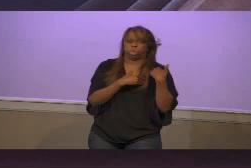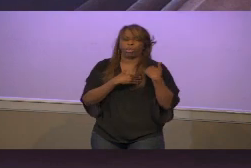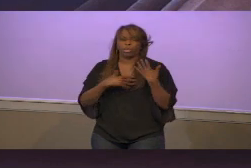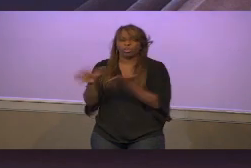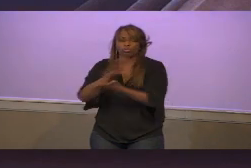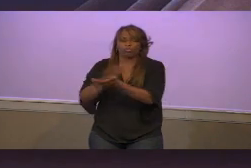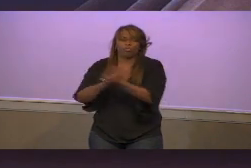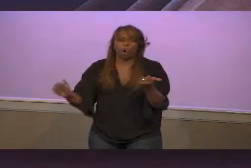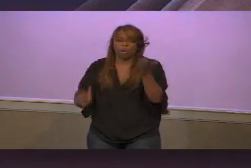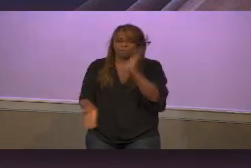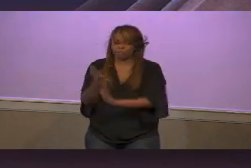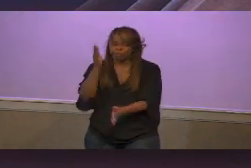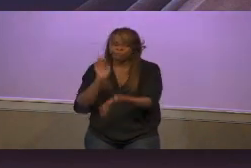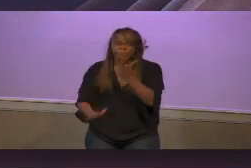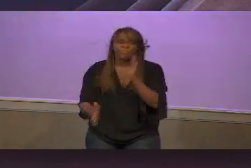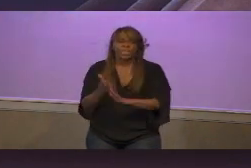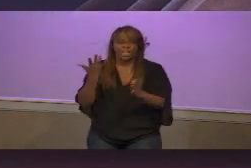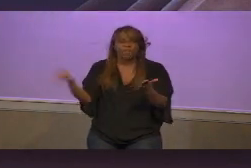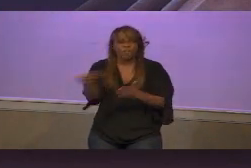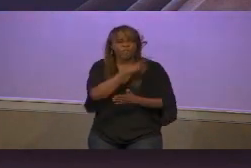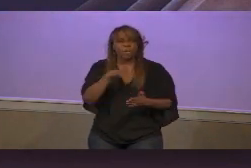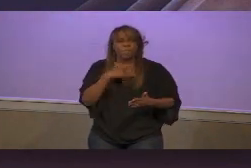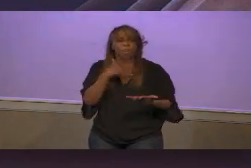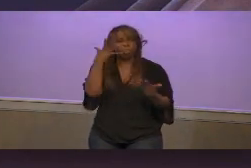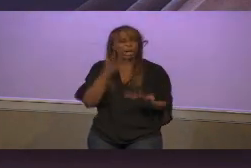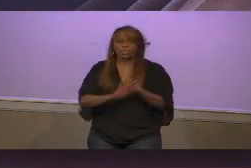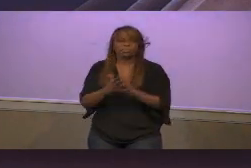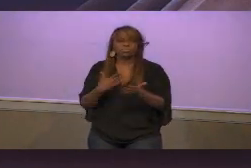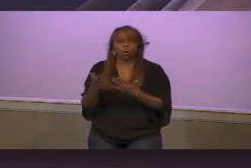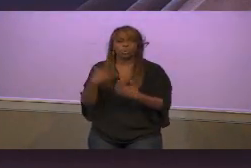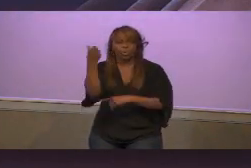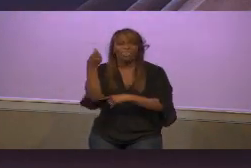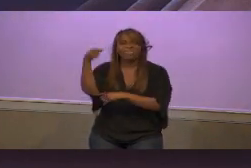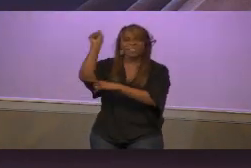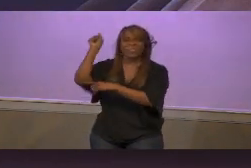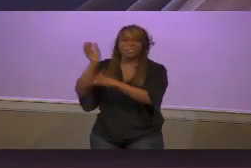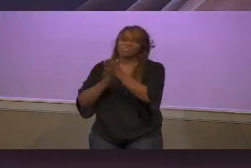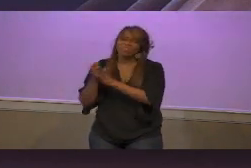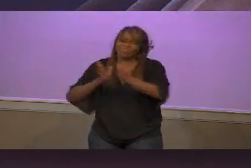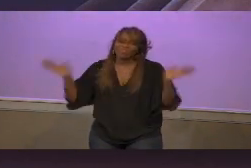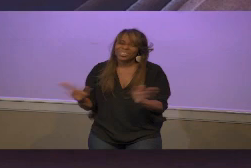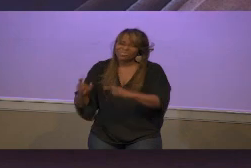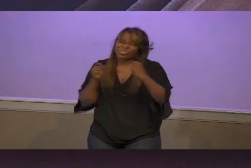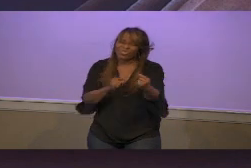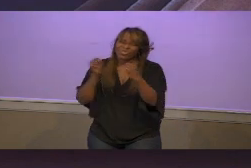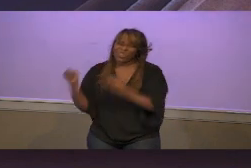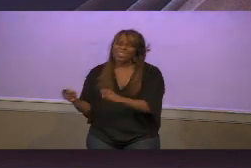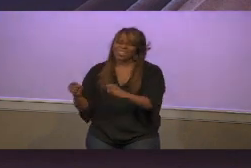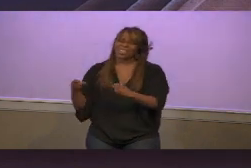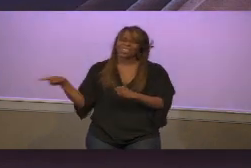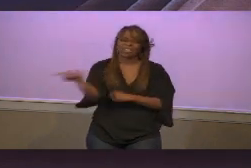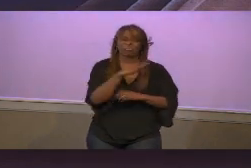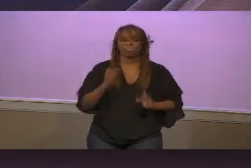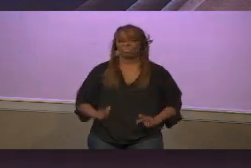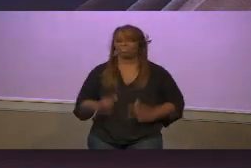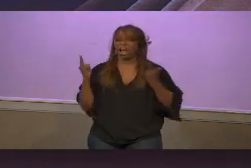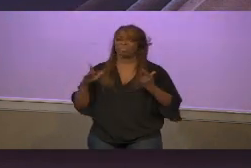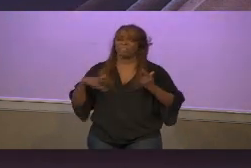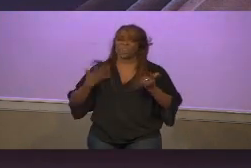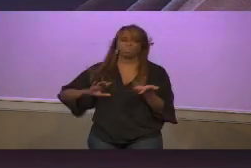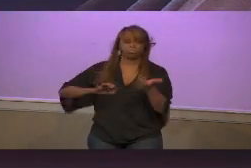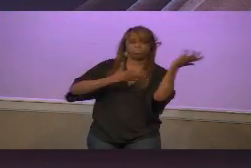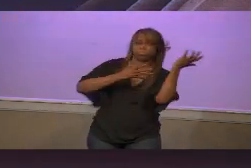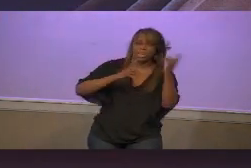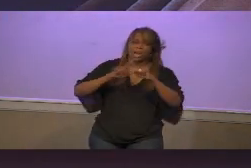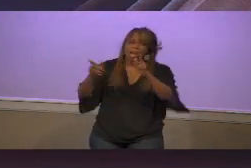That anointing that lifts up bowed down heads and Father, gives strength and power to troubled lives. We pray today